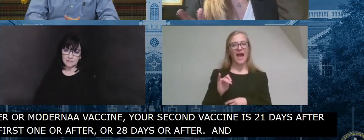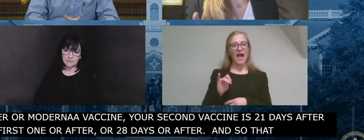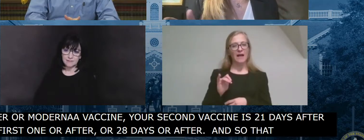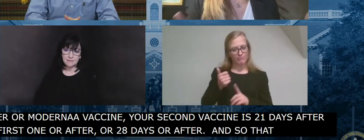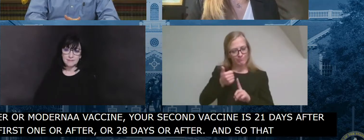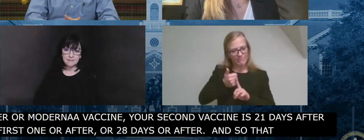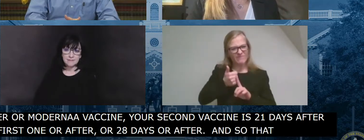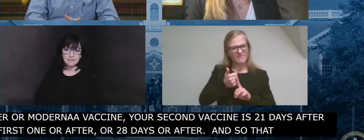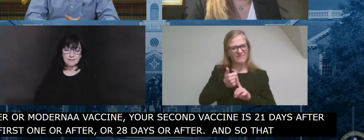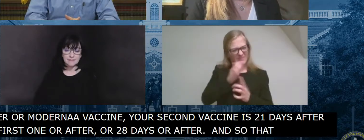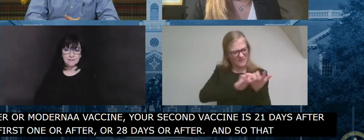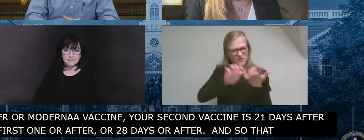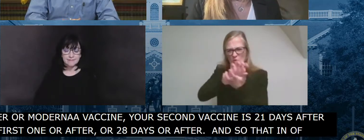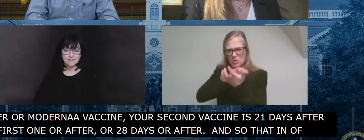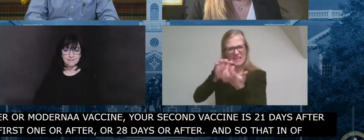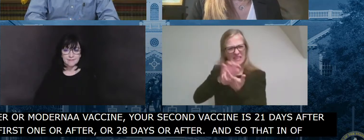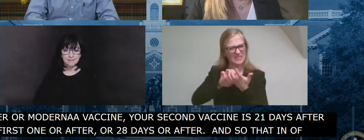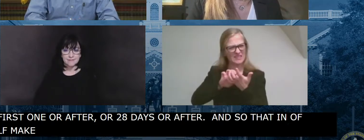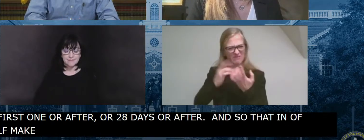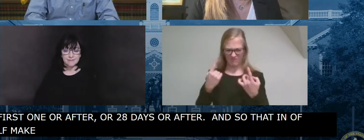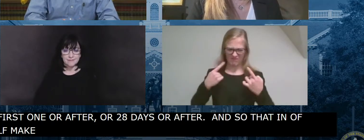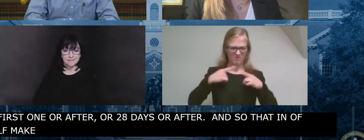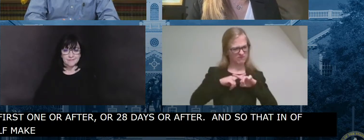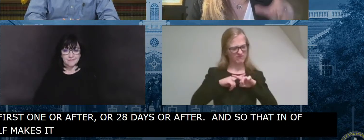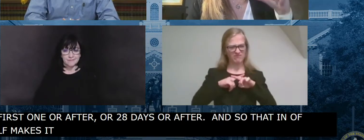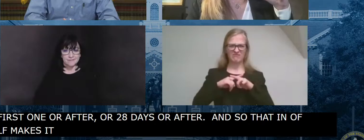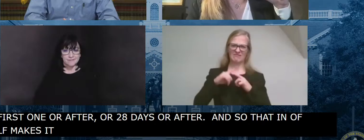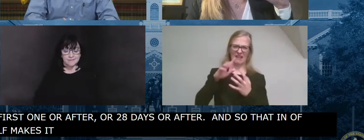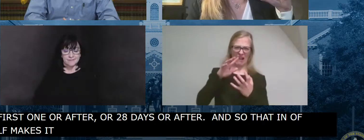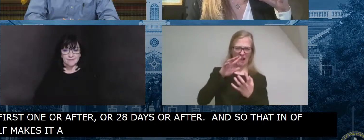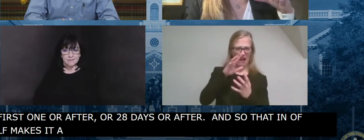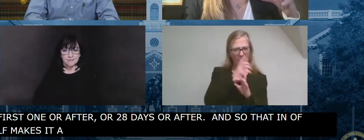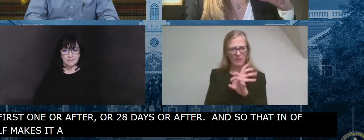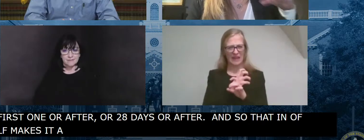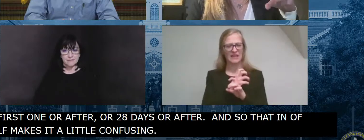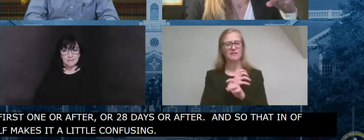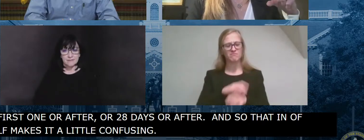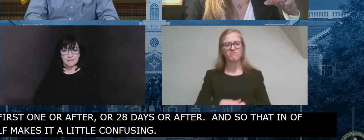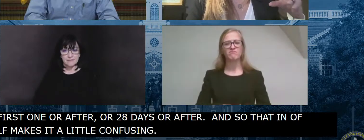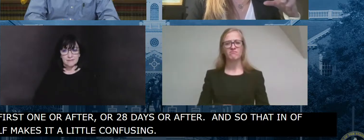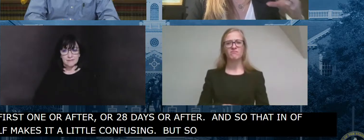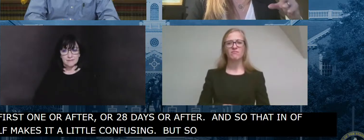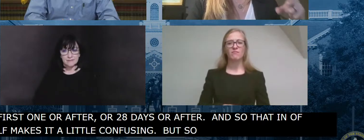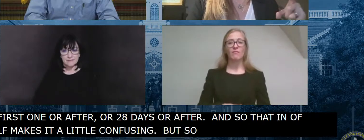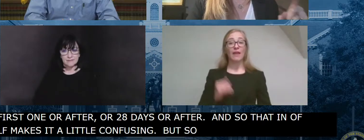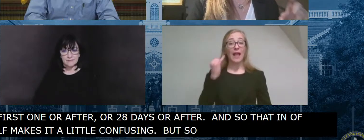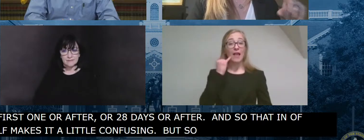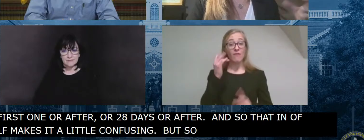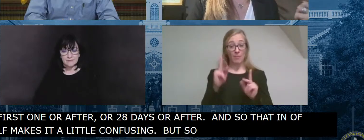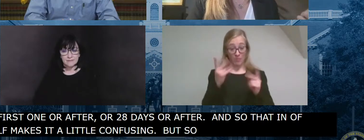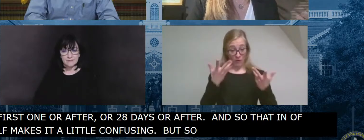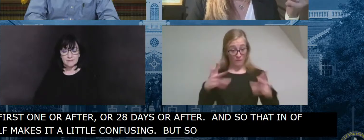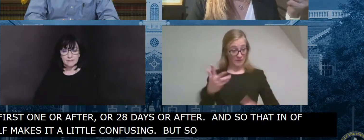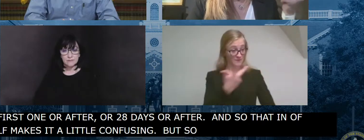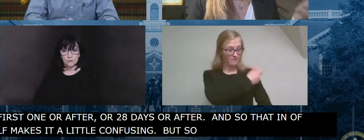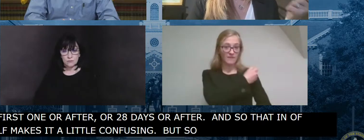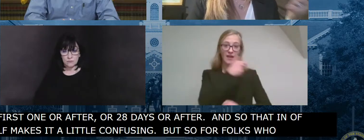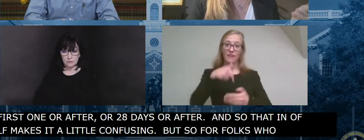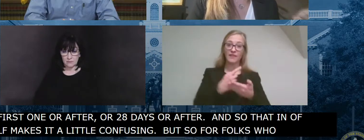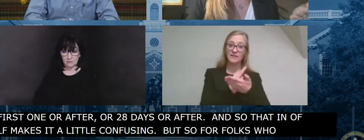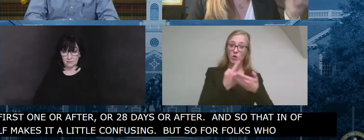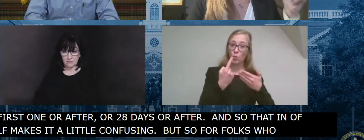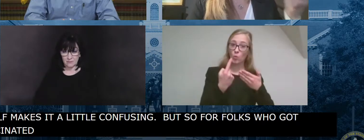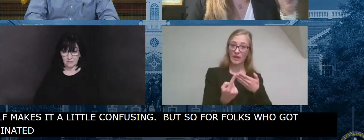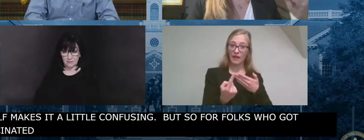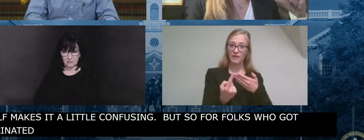little confusing, right? But for folks who got vaccinated this weekend, as an example, they